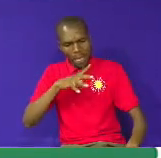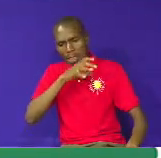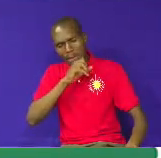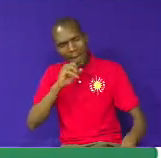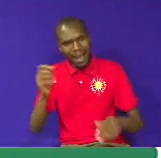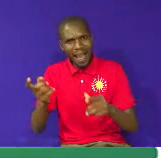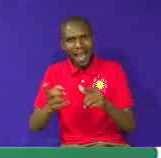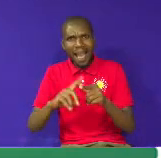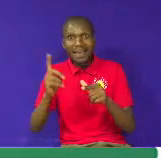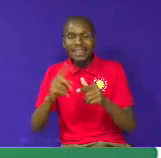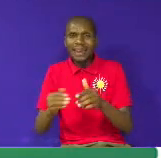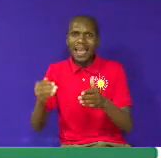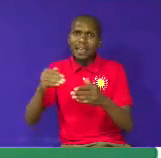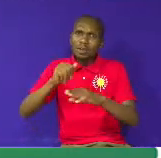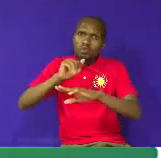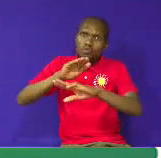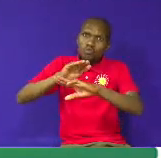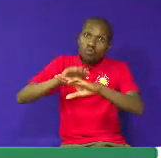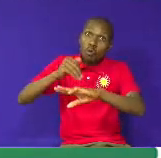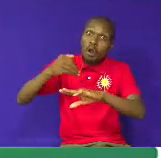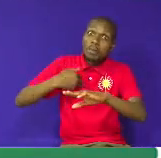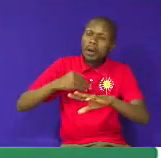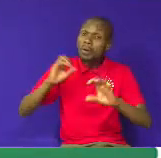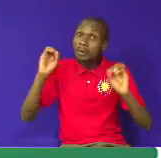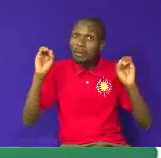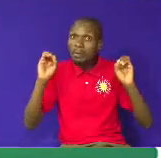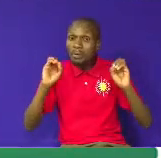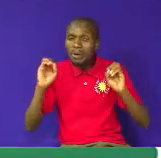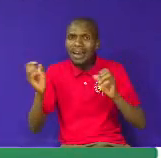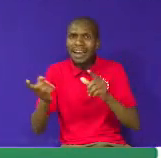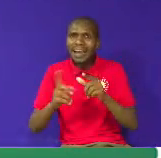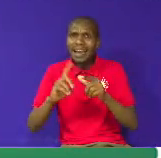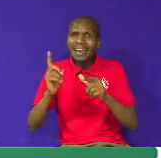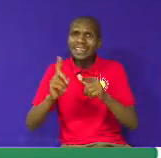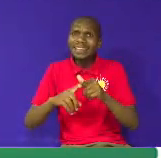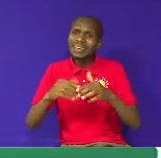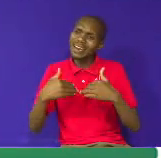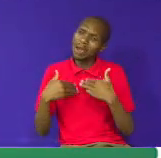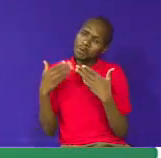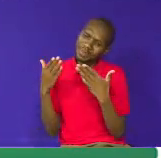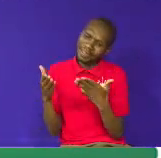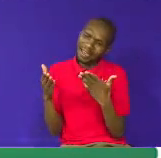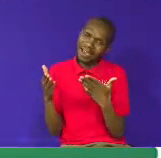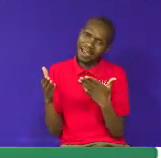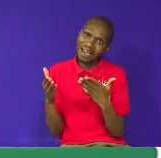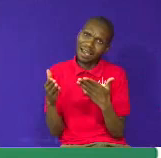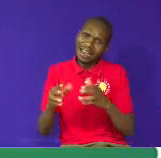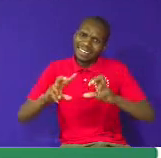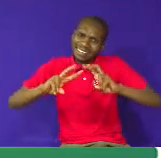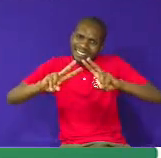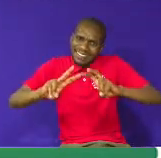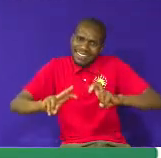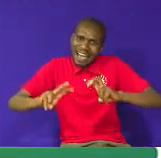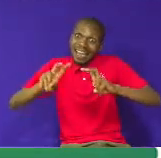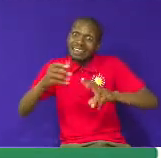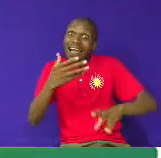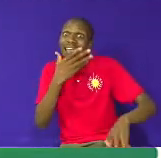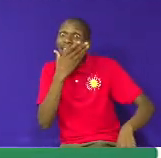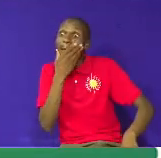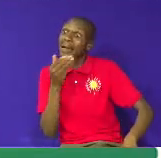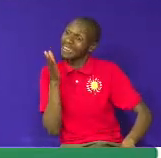Nana Coralini or Tamuakoyo, into then a very boom. Did you ever ask a pocket of